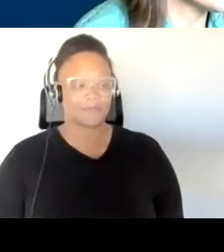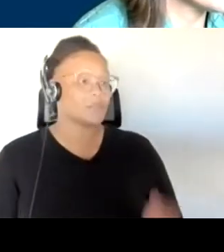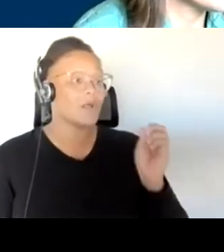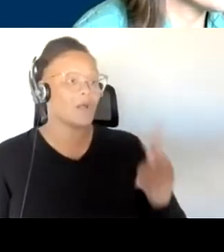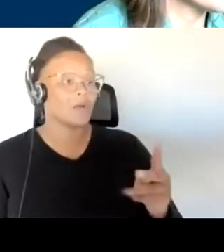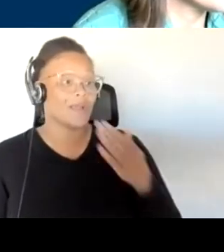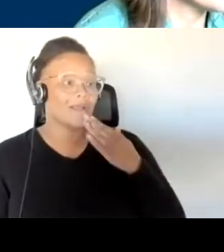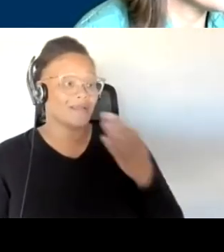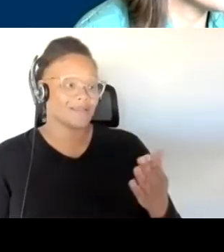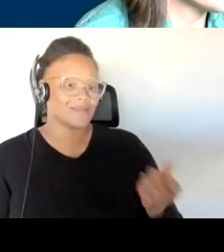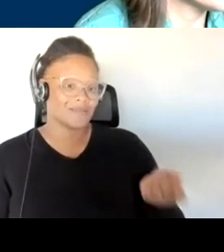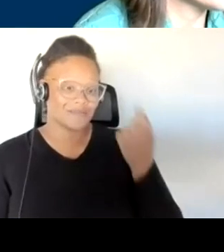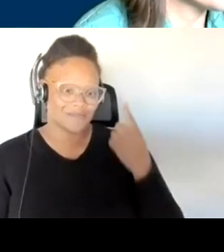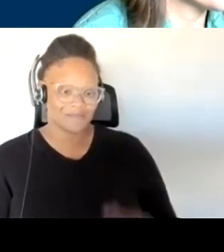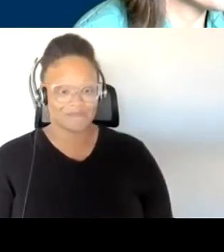much.